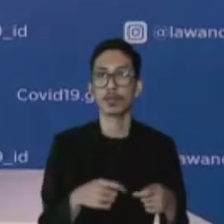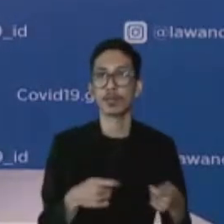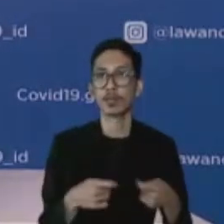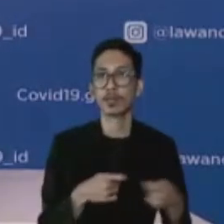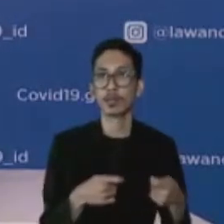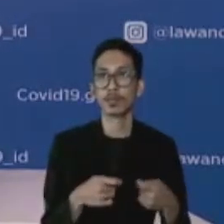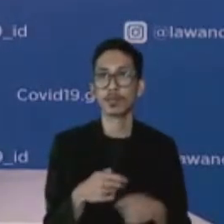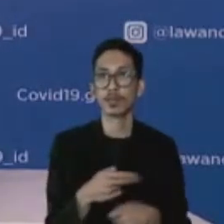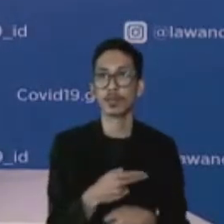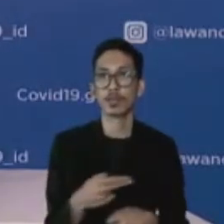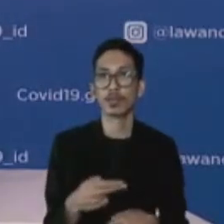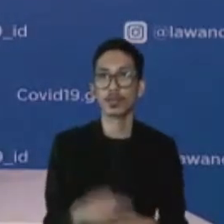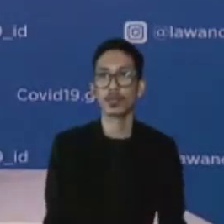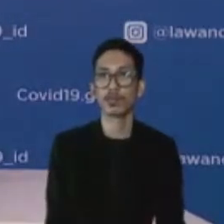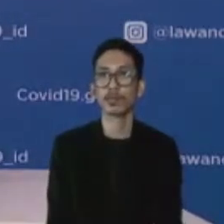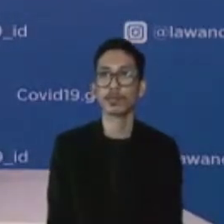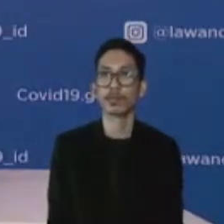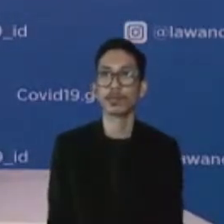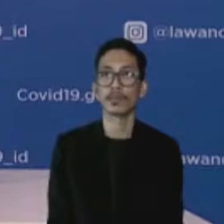Indonesia.